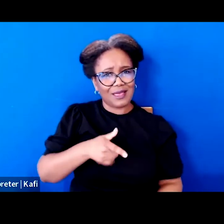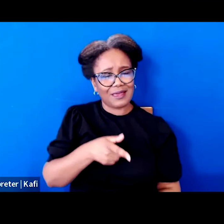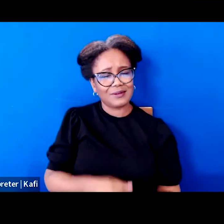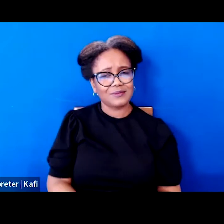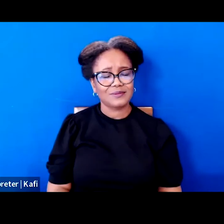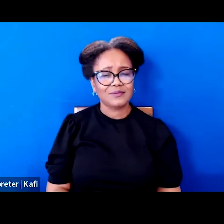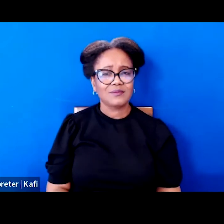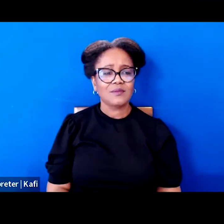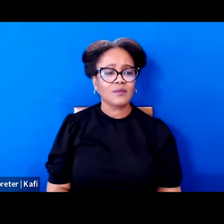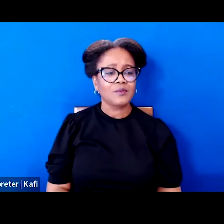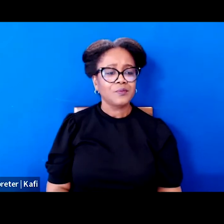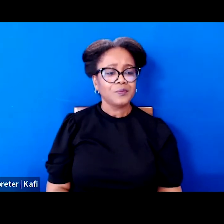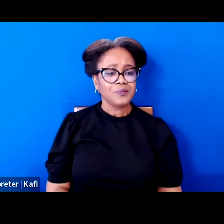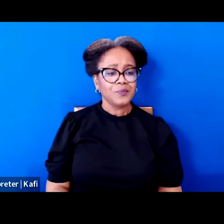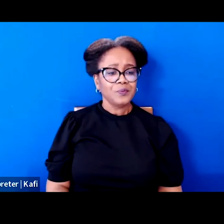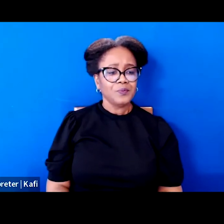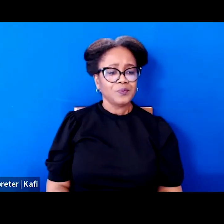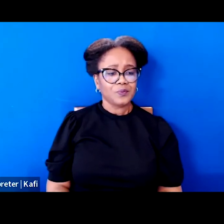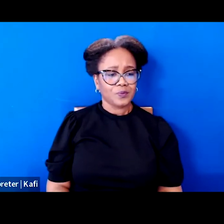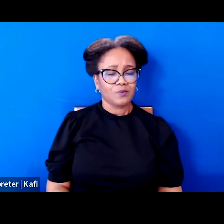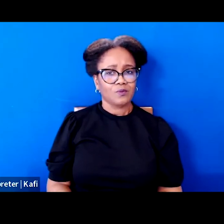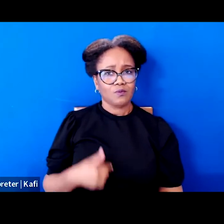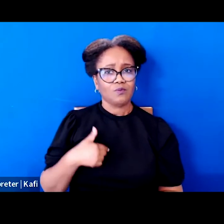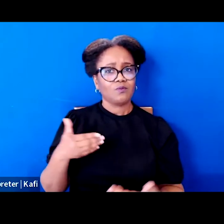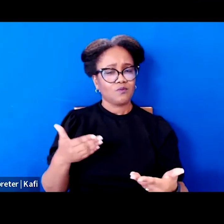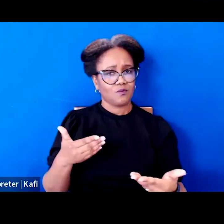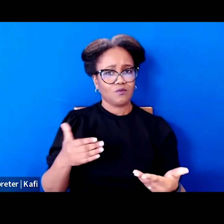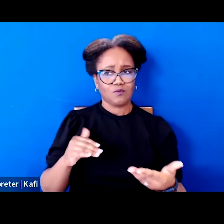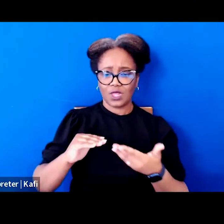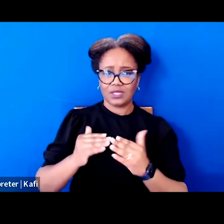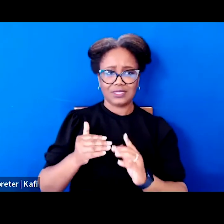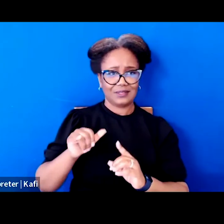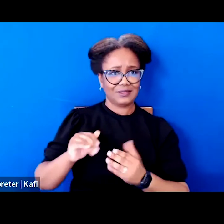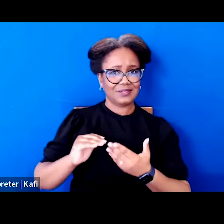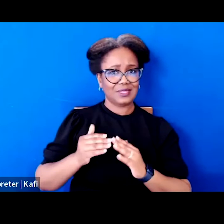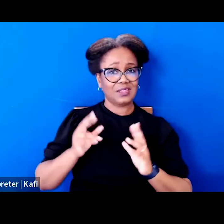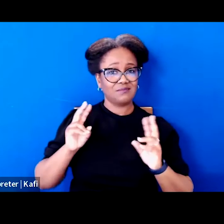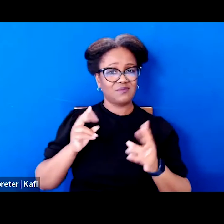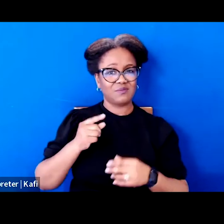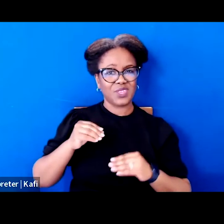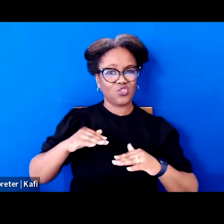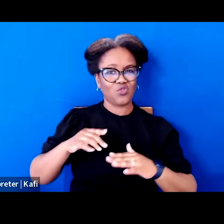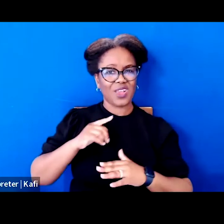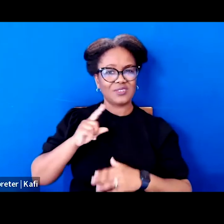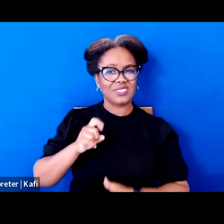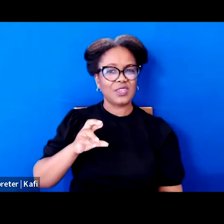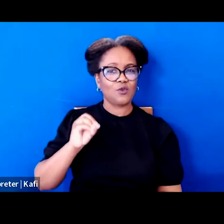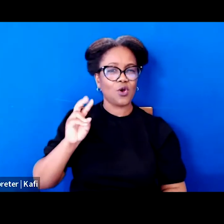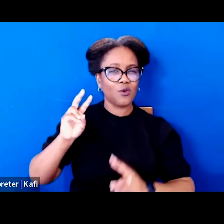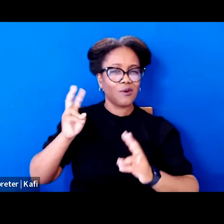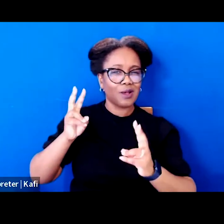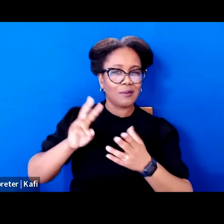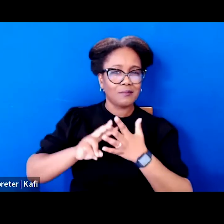of resource extraction, and that within the resource extraction, we know that there is